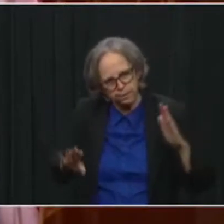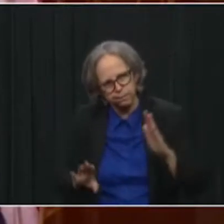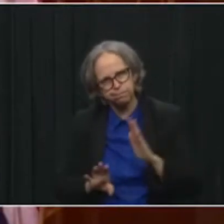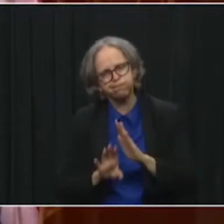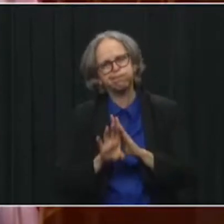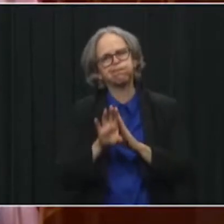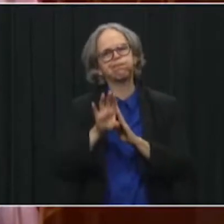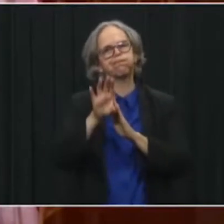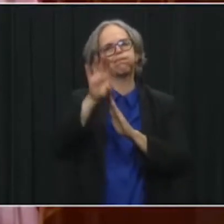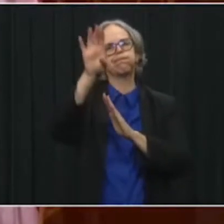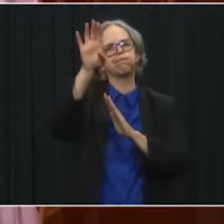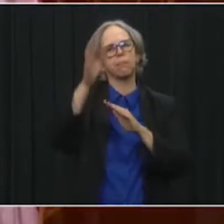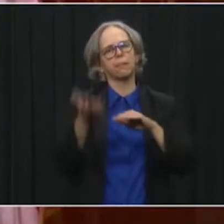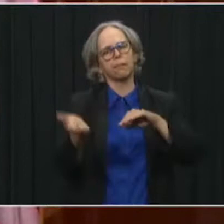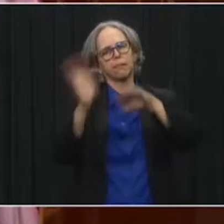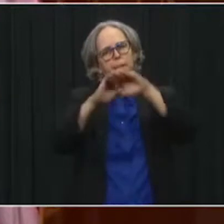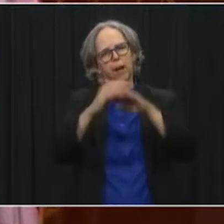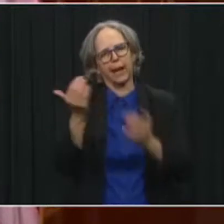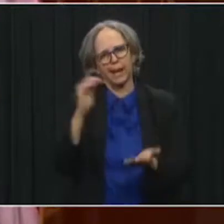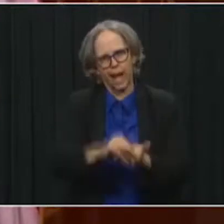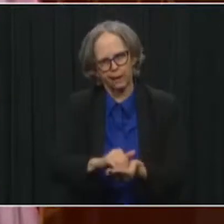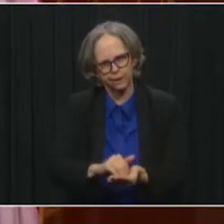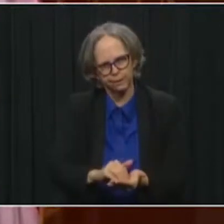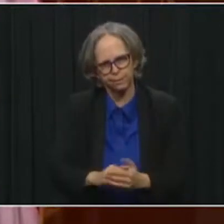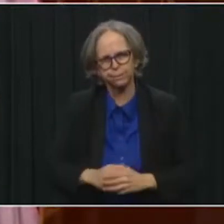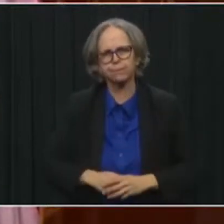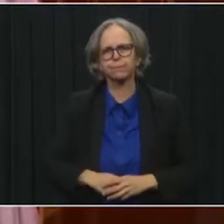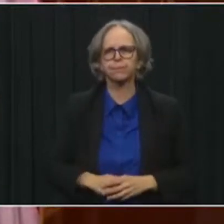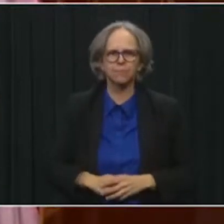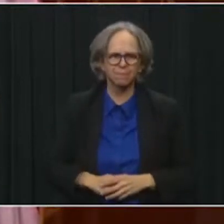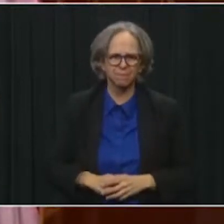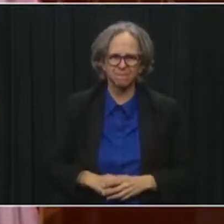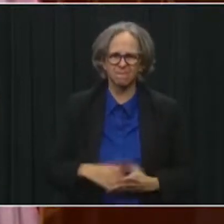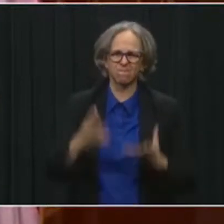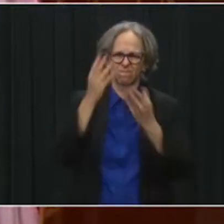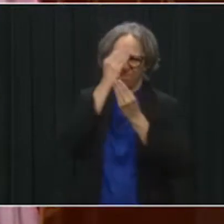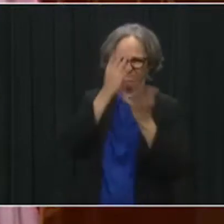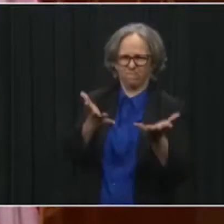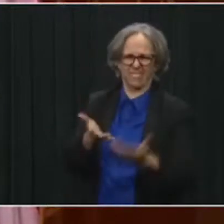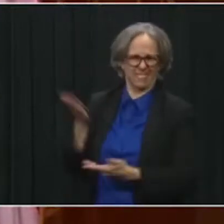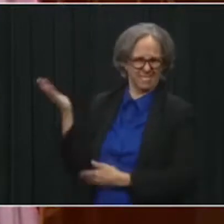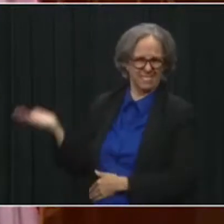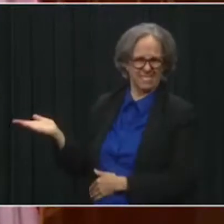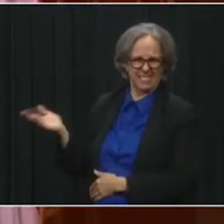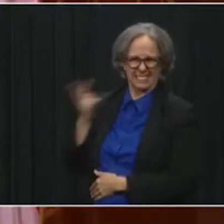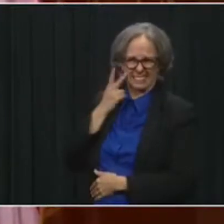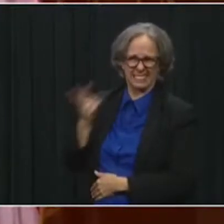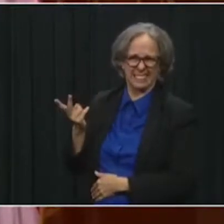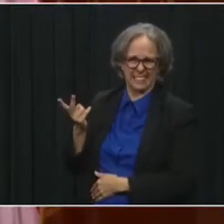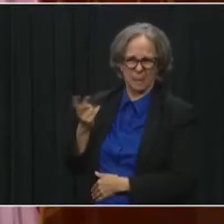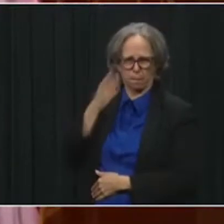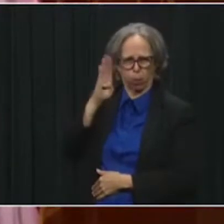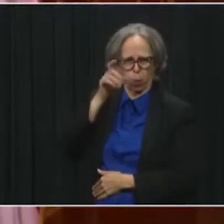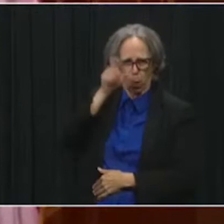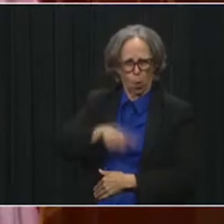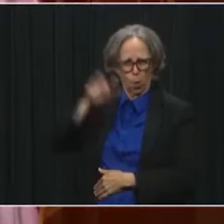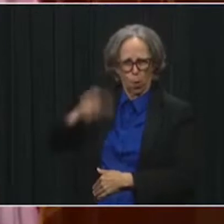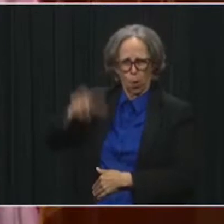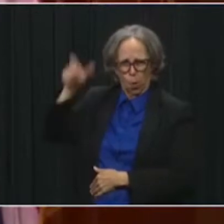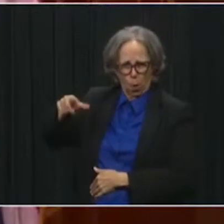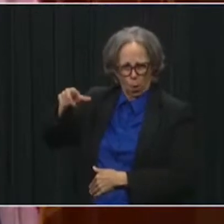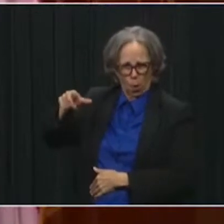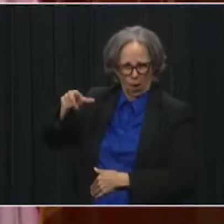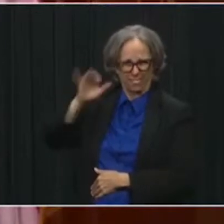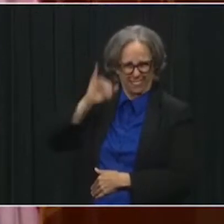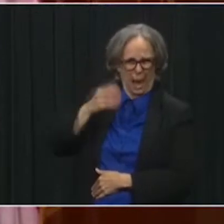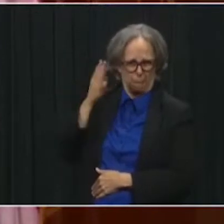back up. And if you look at this chart, what is in blue, all